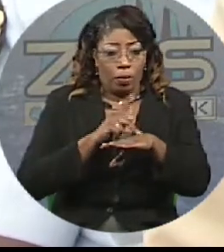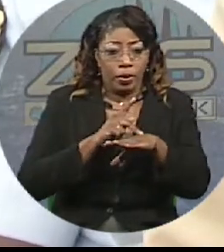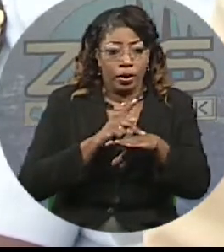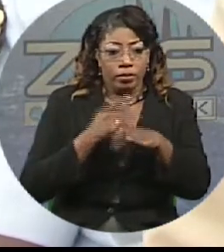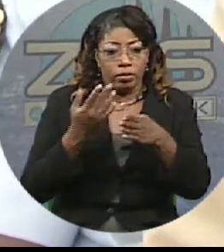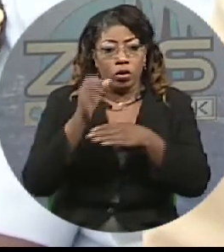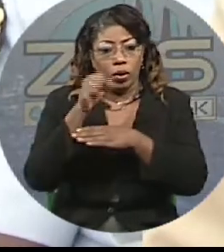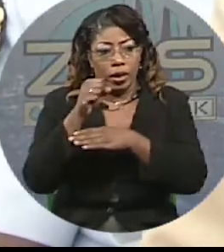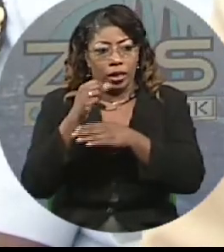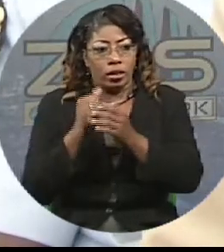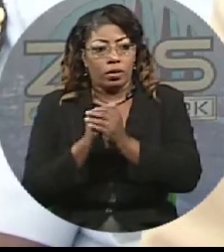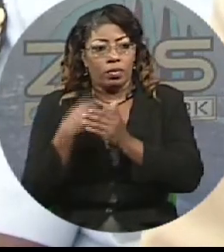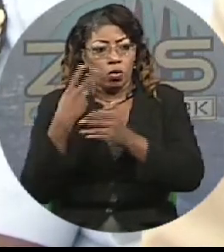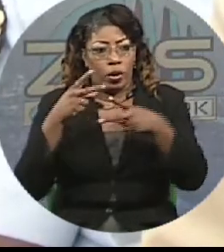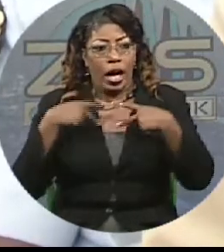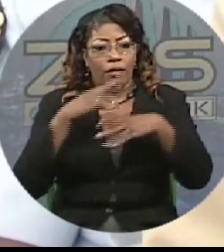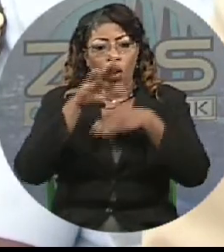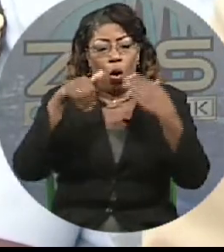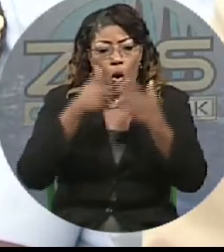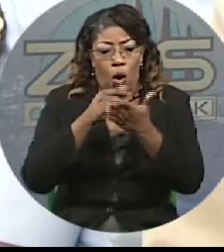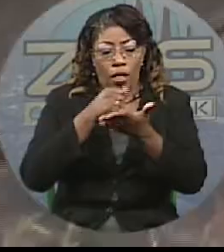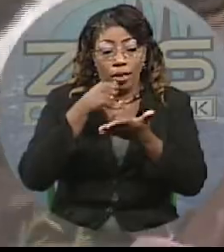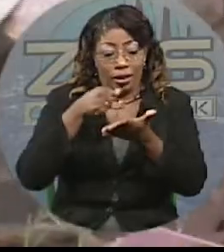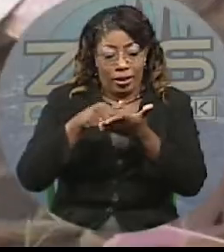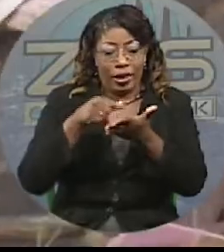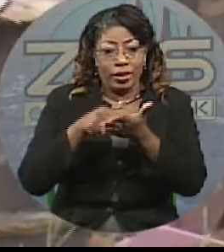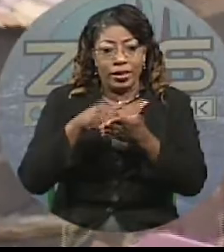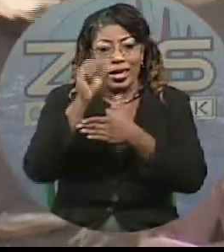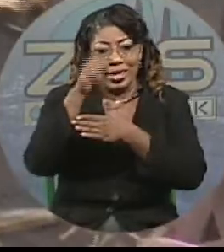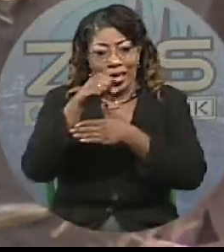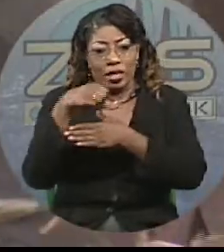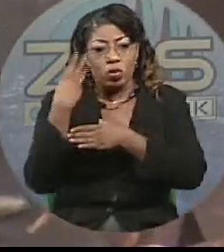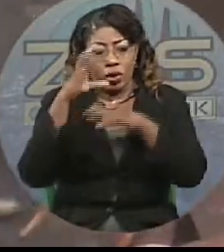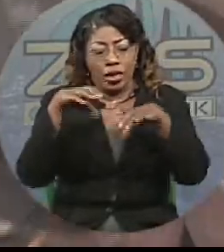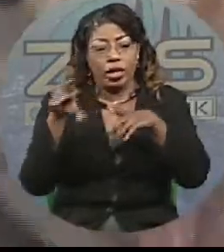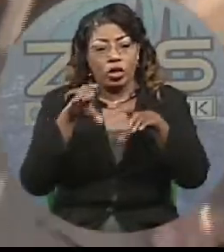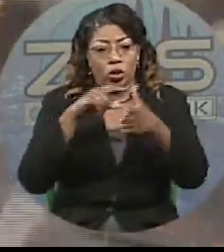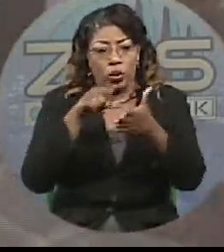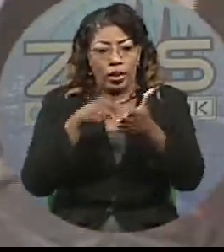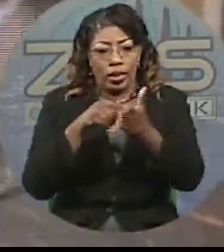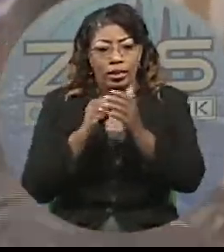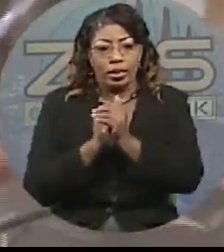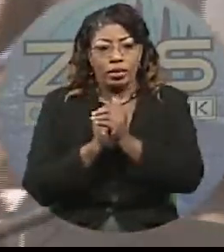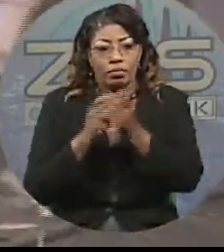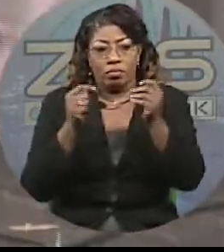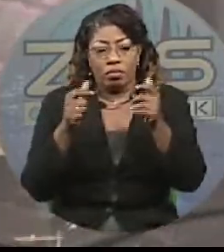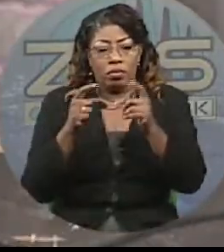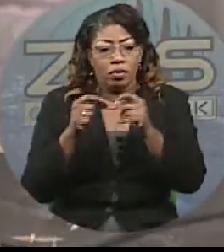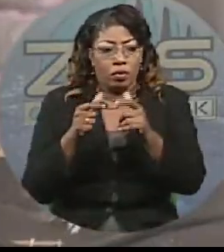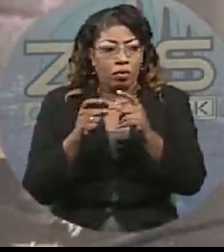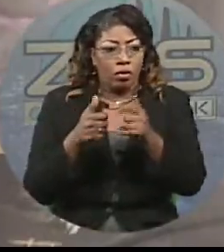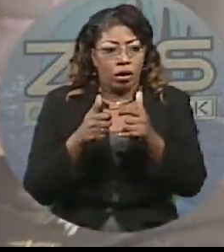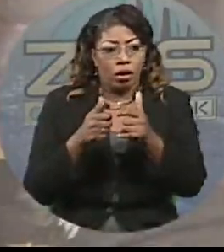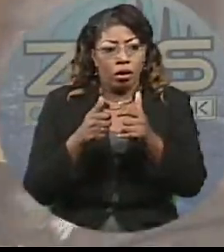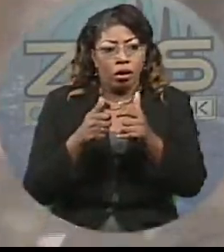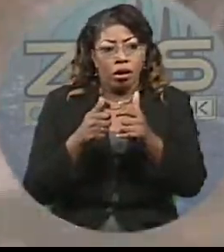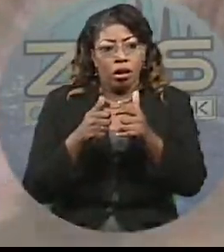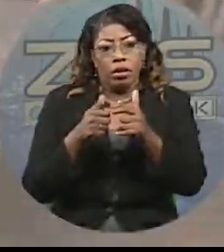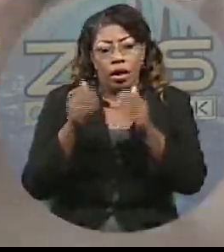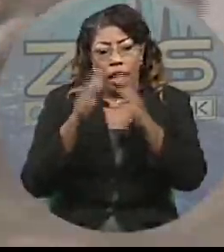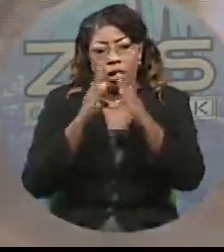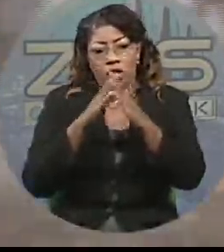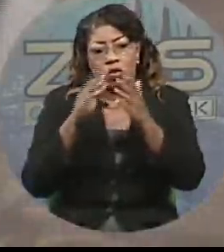us, we have all written approval to demolish the building. Within minutes, the abandoned house was reduced to